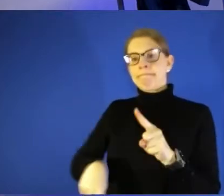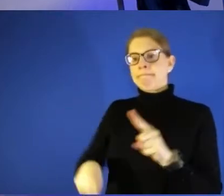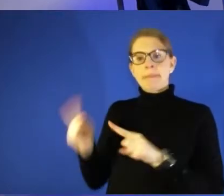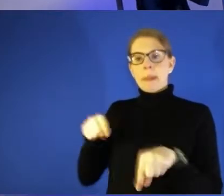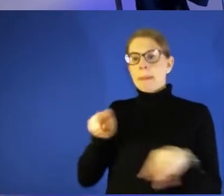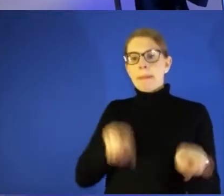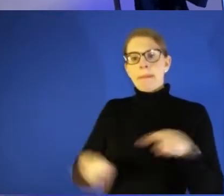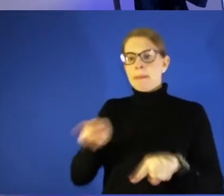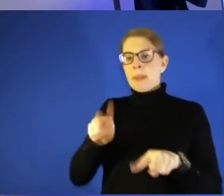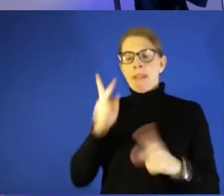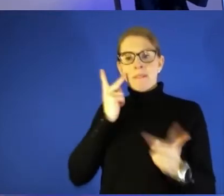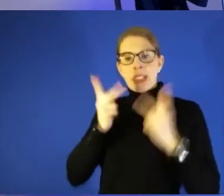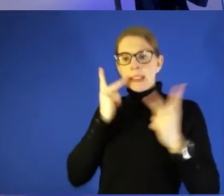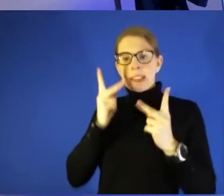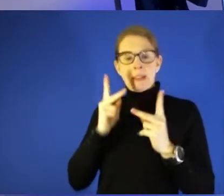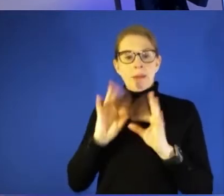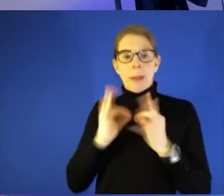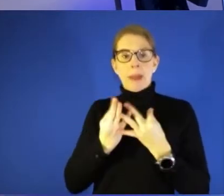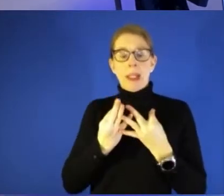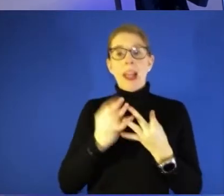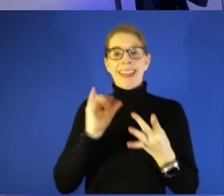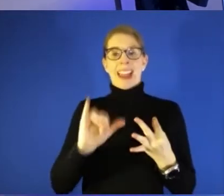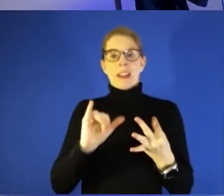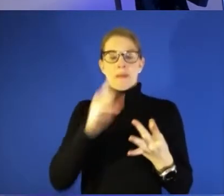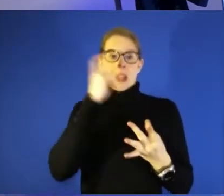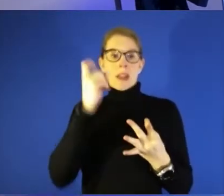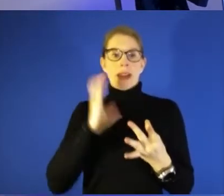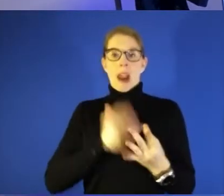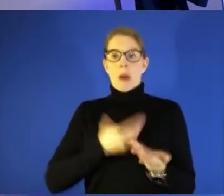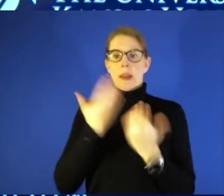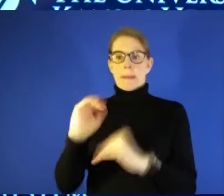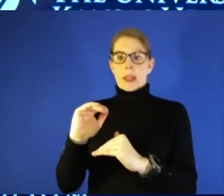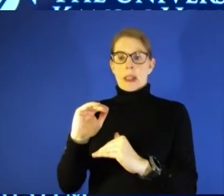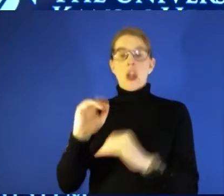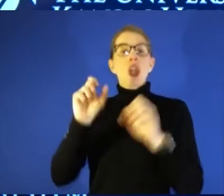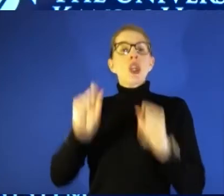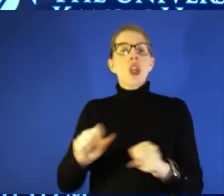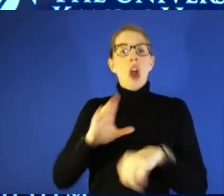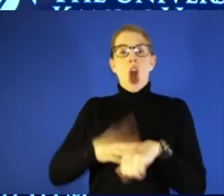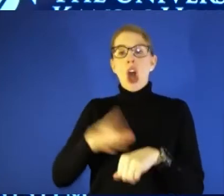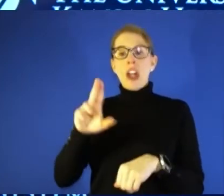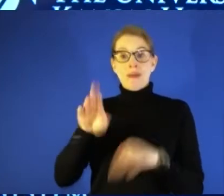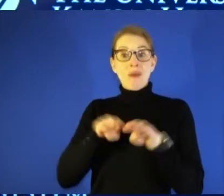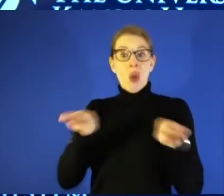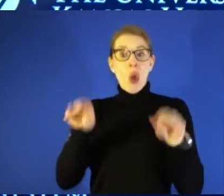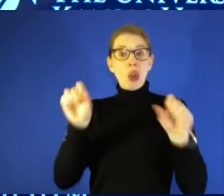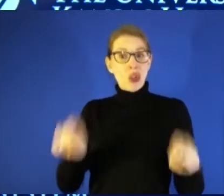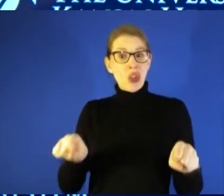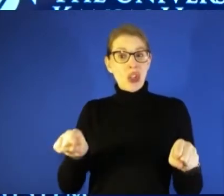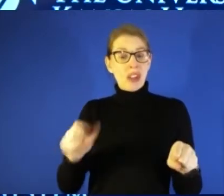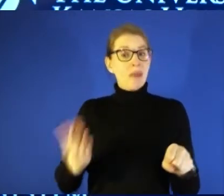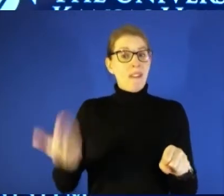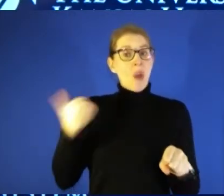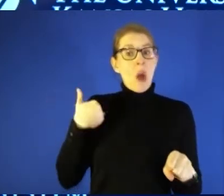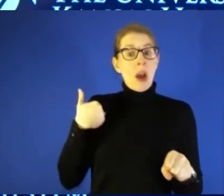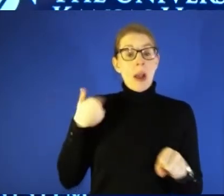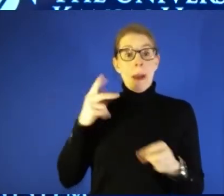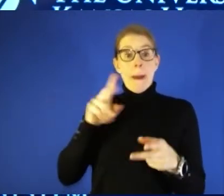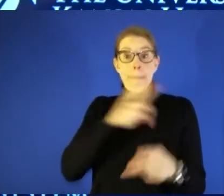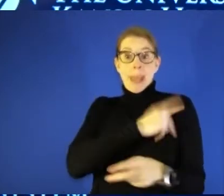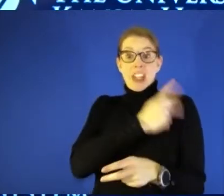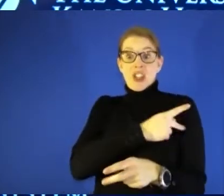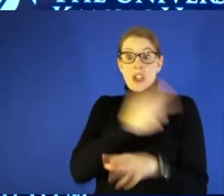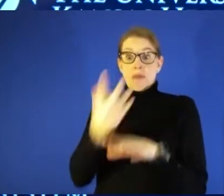something, again, due to our capacity, that's something that we used to be able to do on the unit. And now, once that patient passes away, we need to get